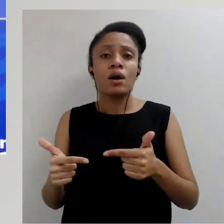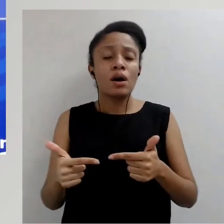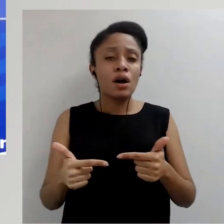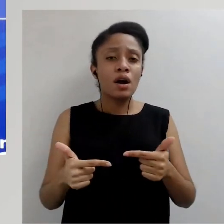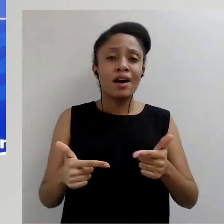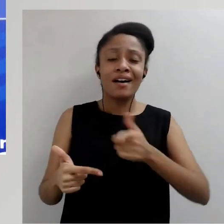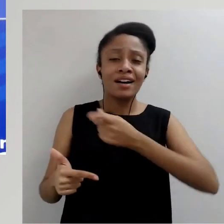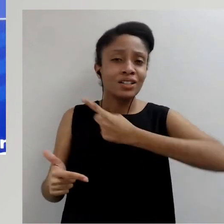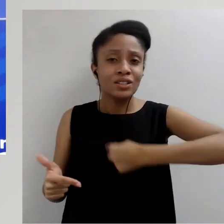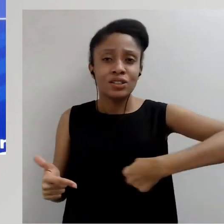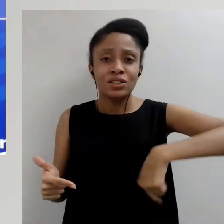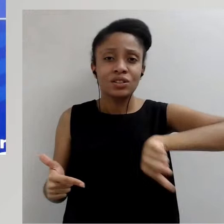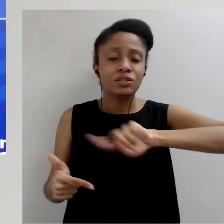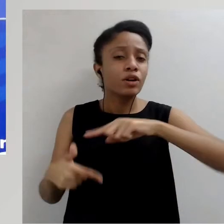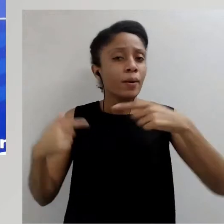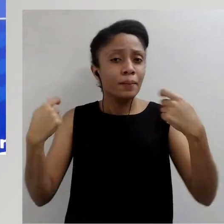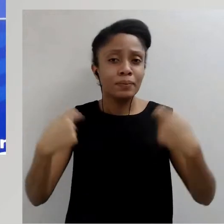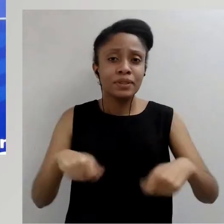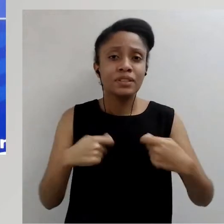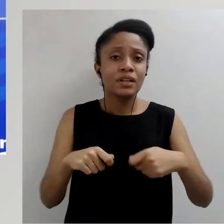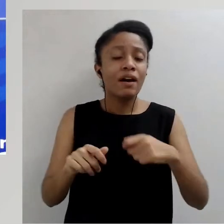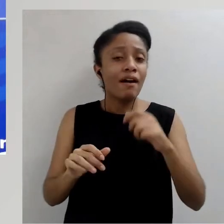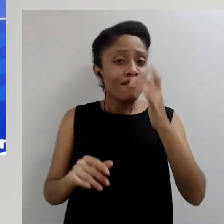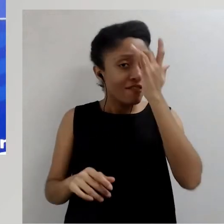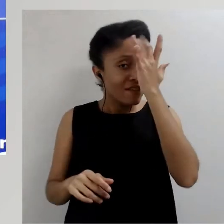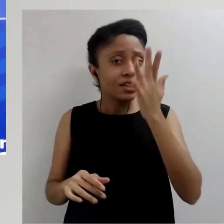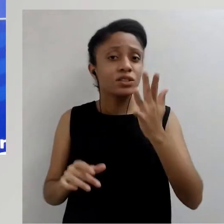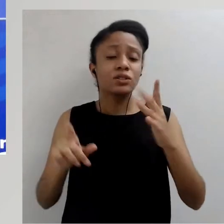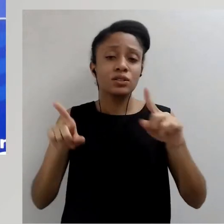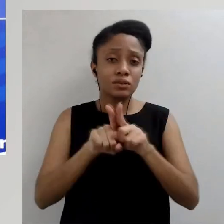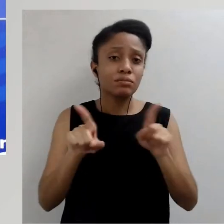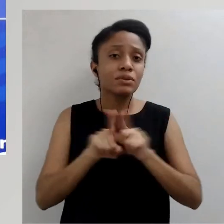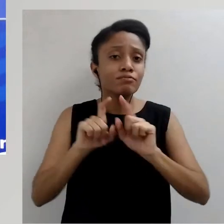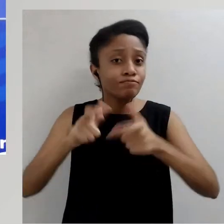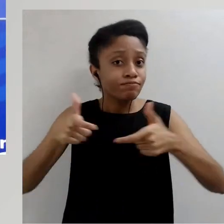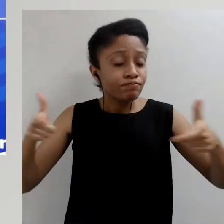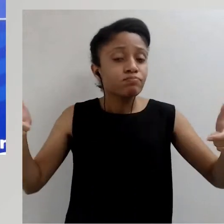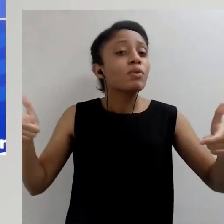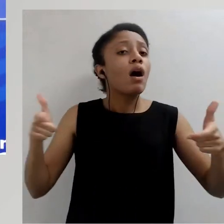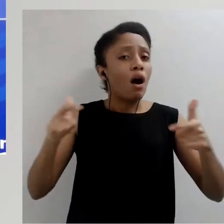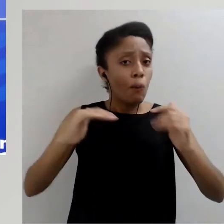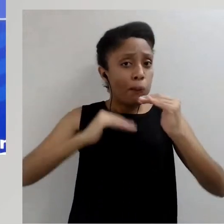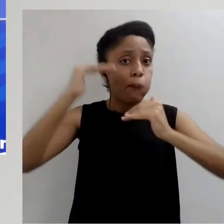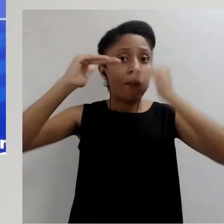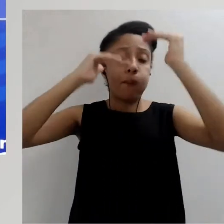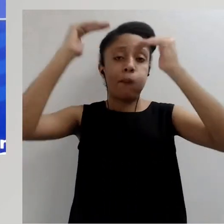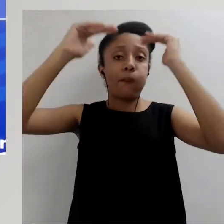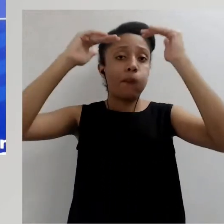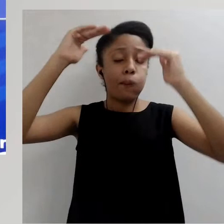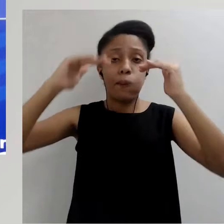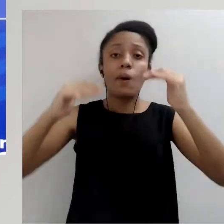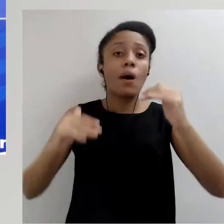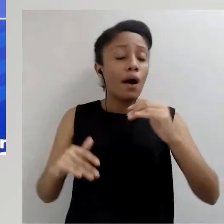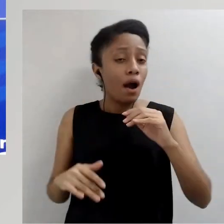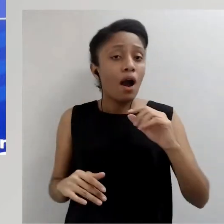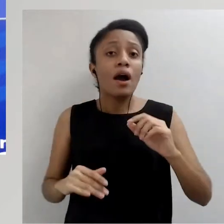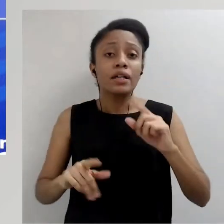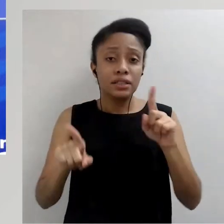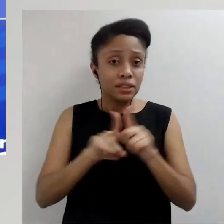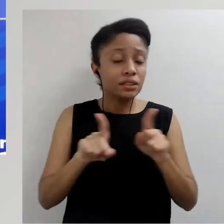client, what's the difference. And we had this growth in the